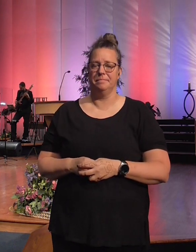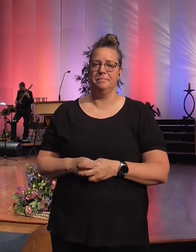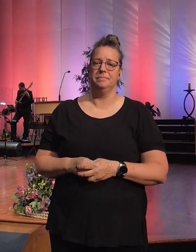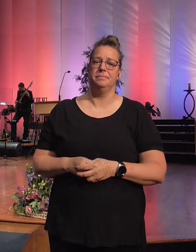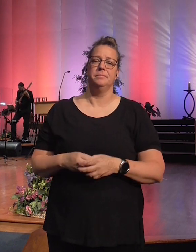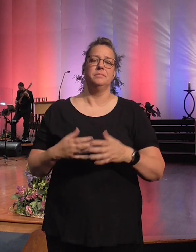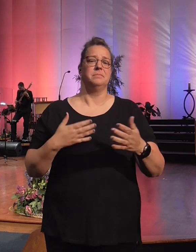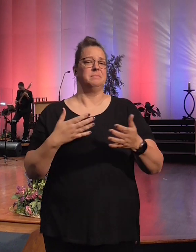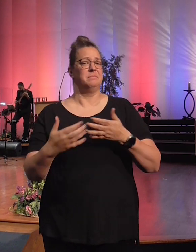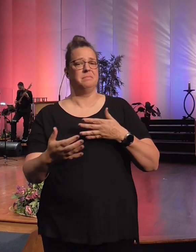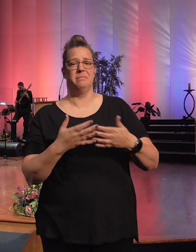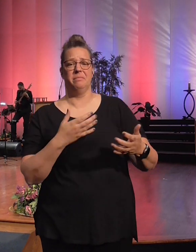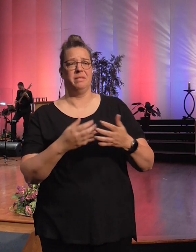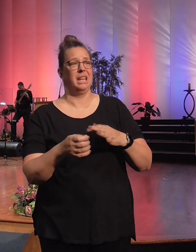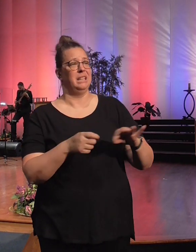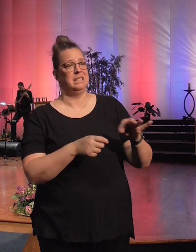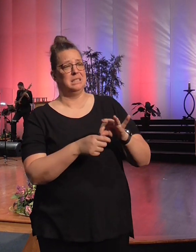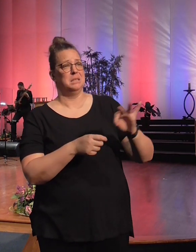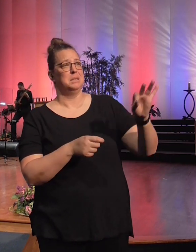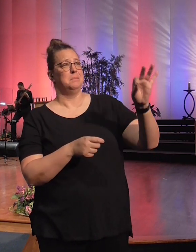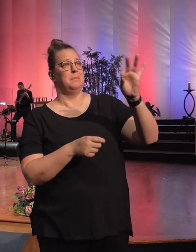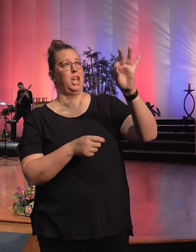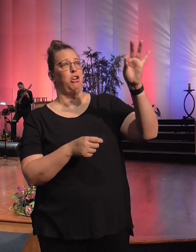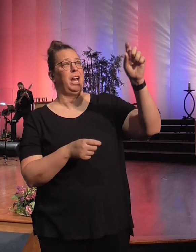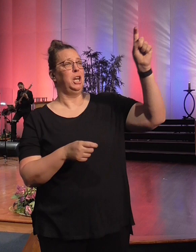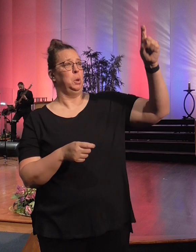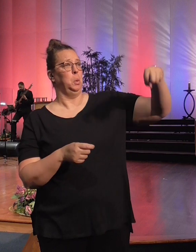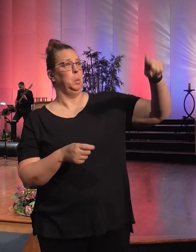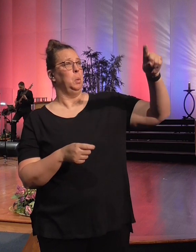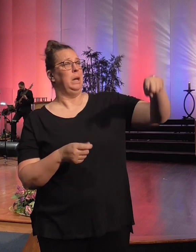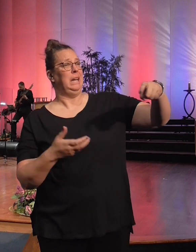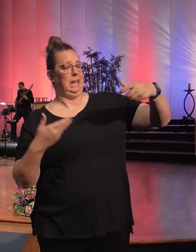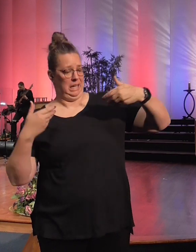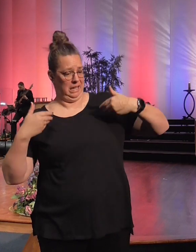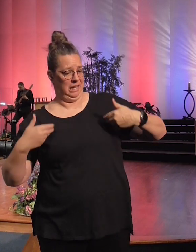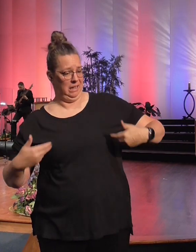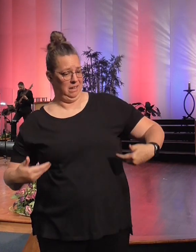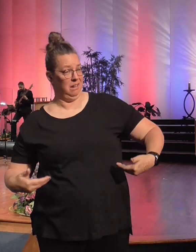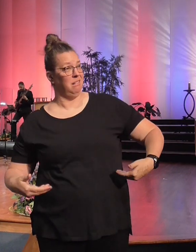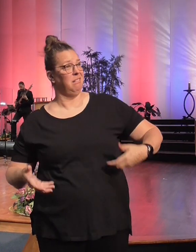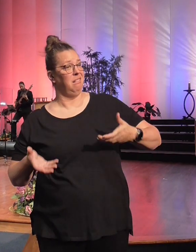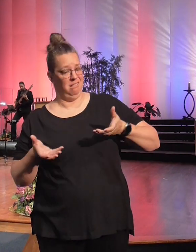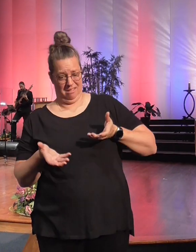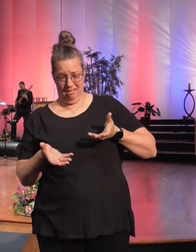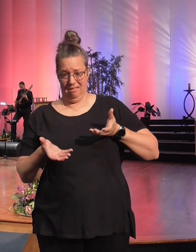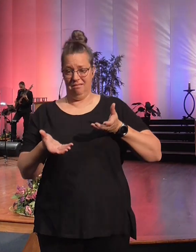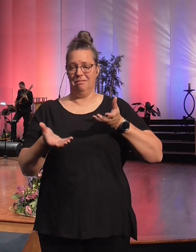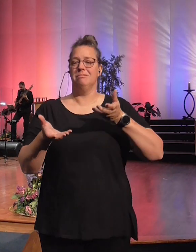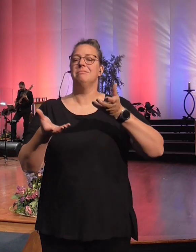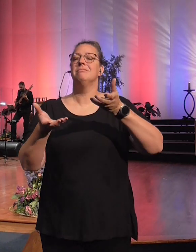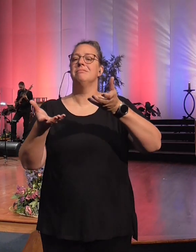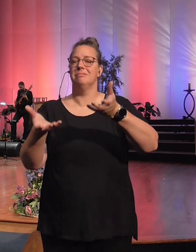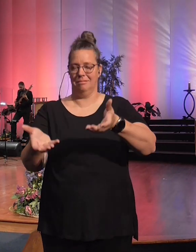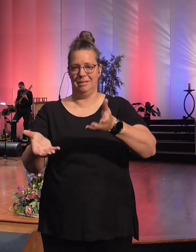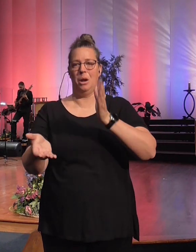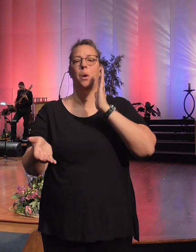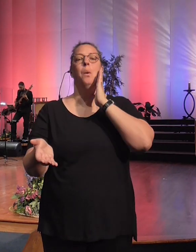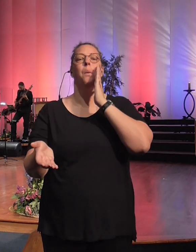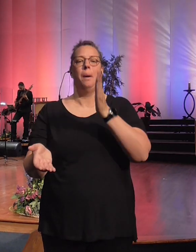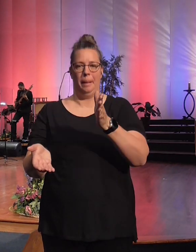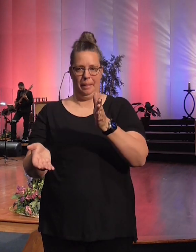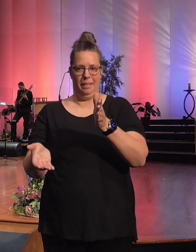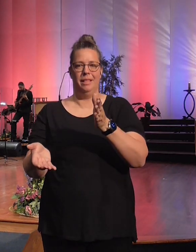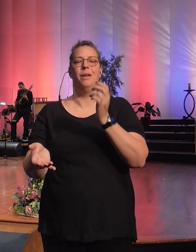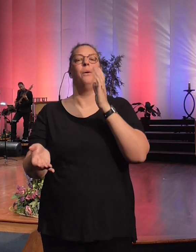Whatever Spirit needs of me, I will be, I